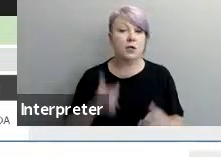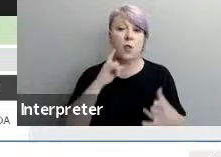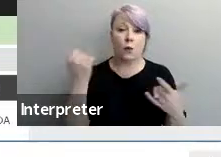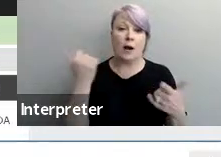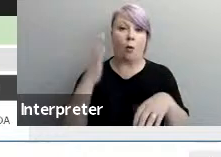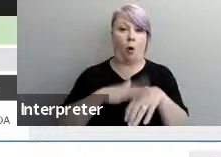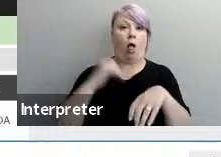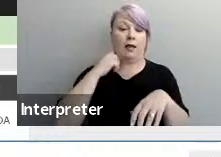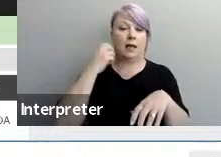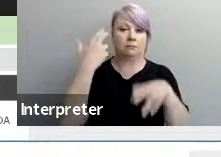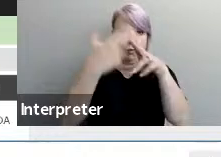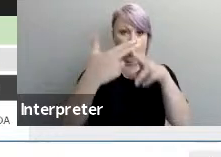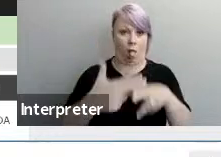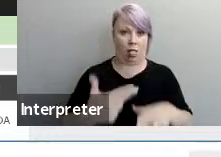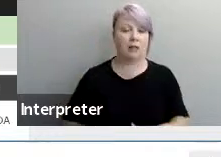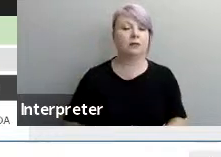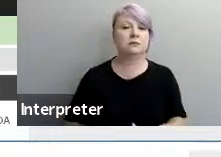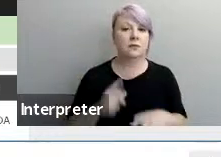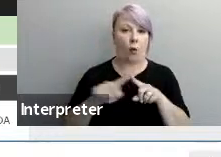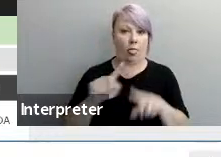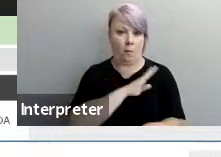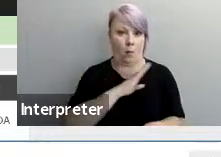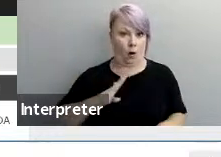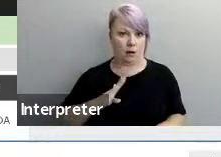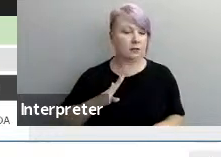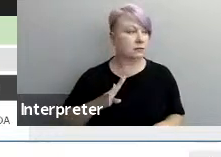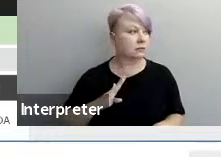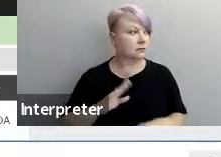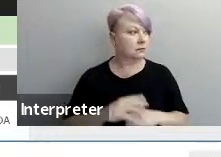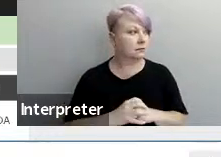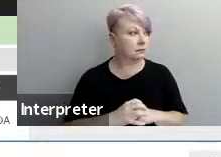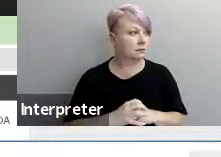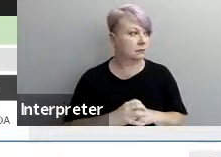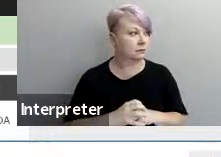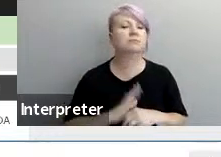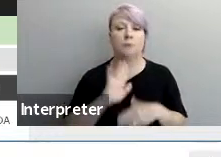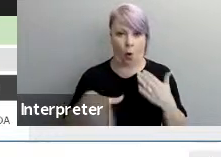Here. And President Cuneo. Here. All right.